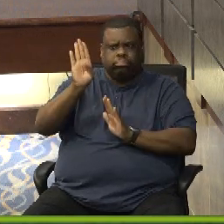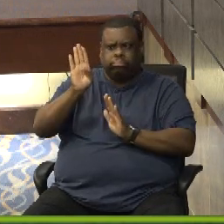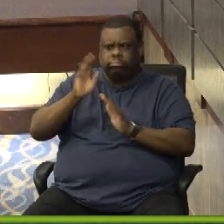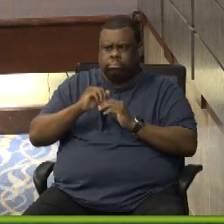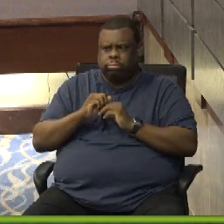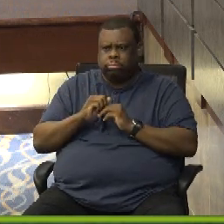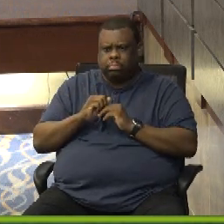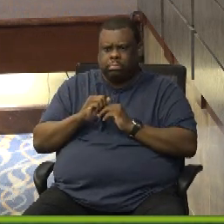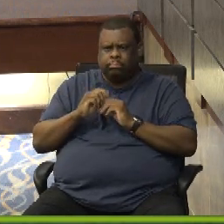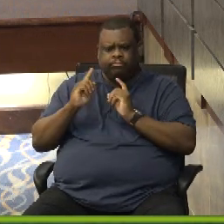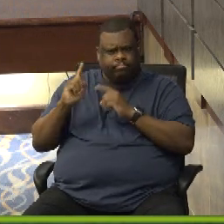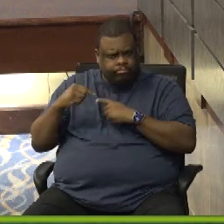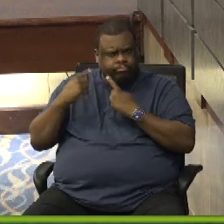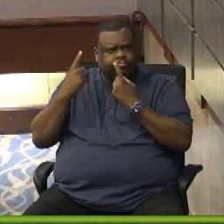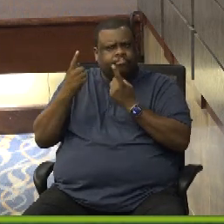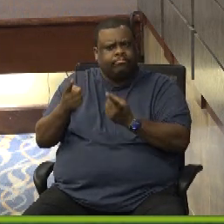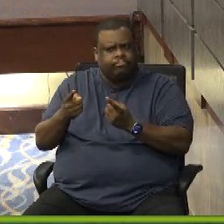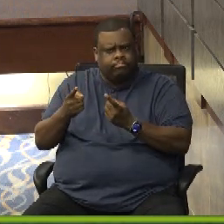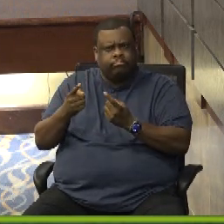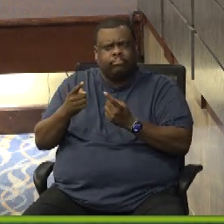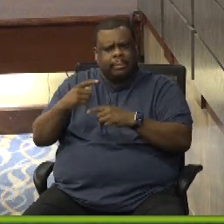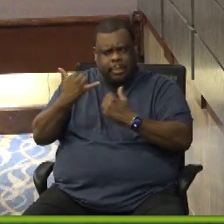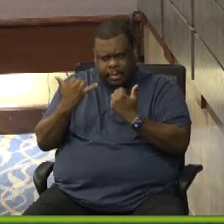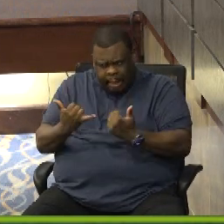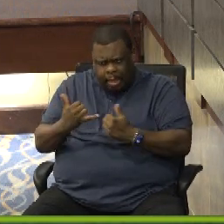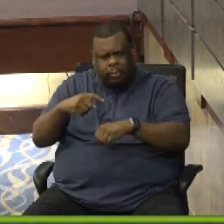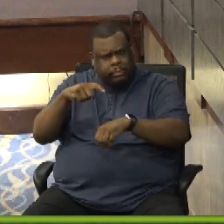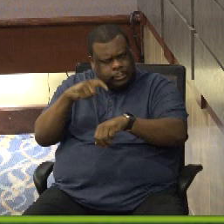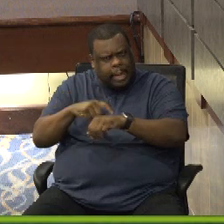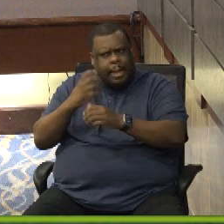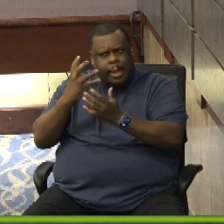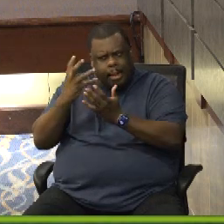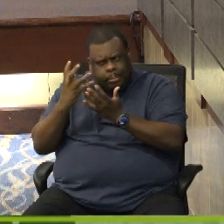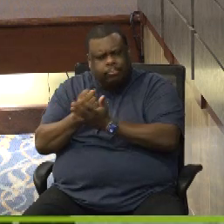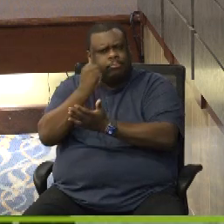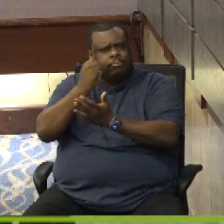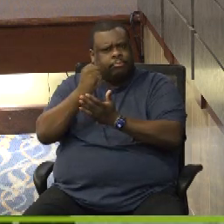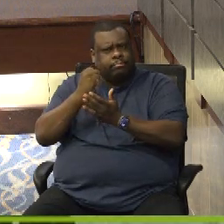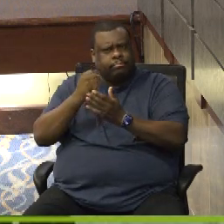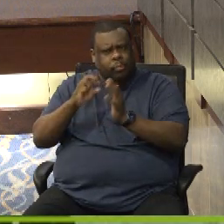and continue to nurture this place to come together to define its future.